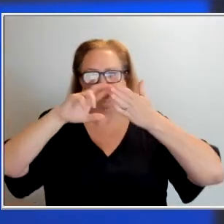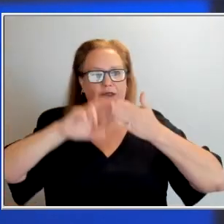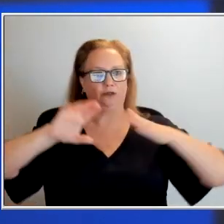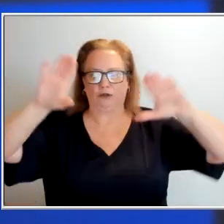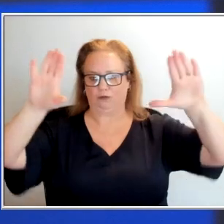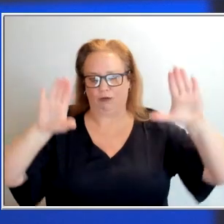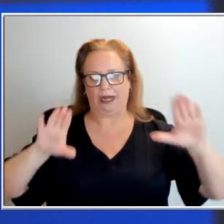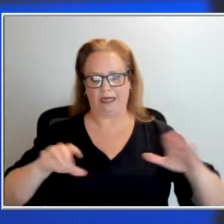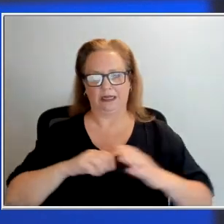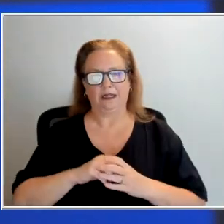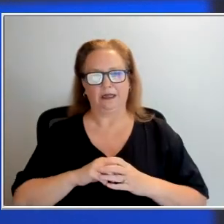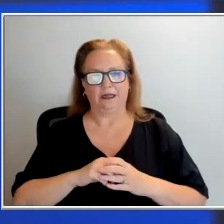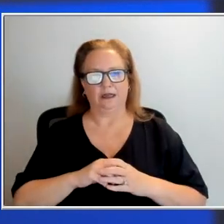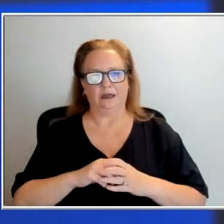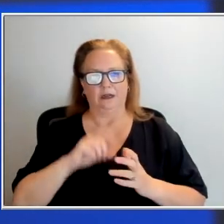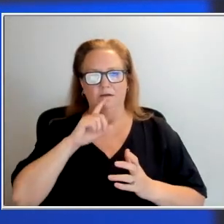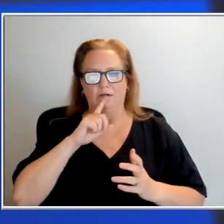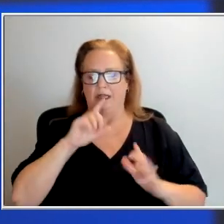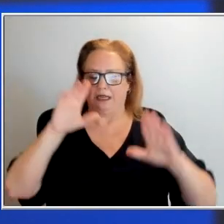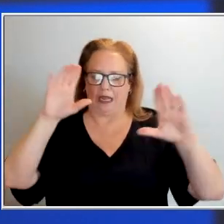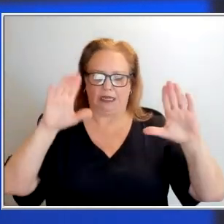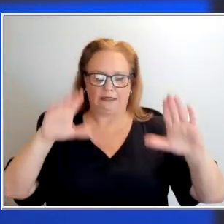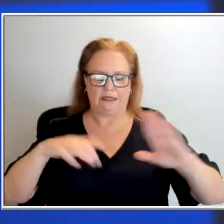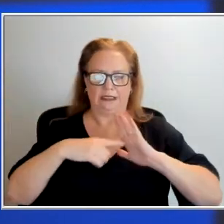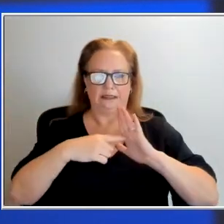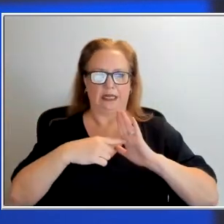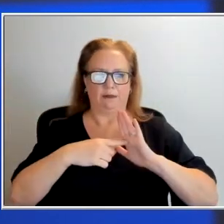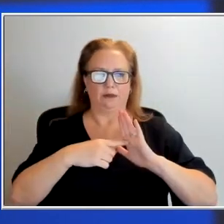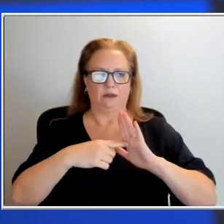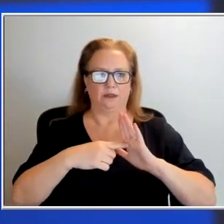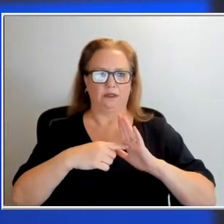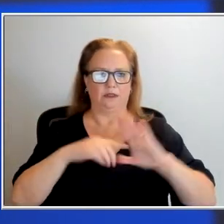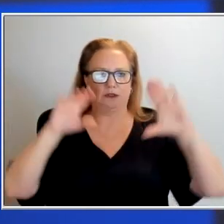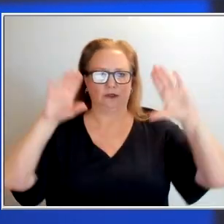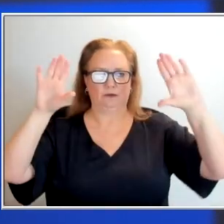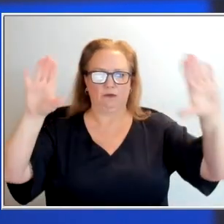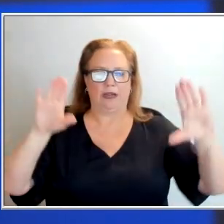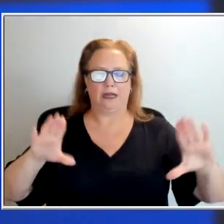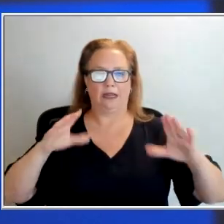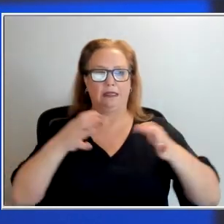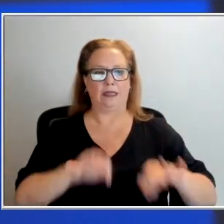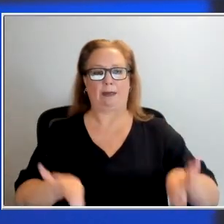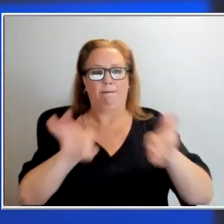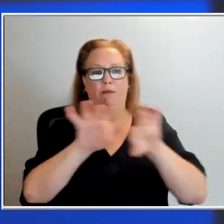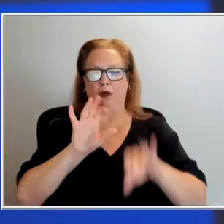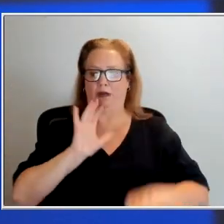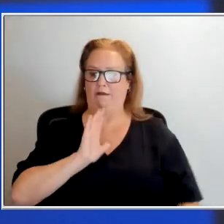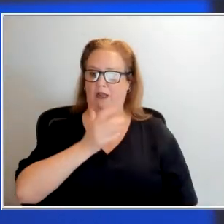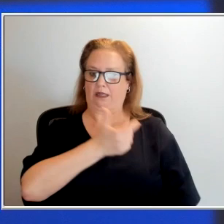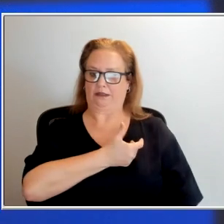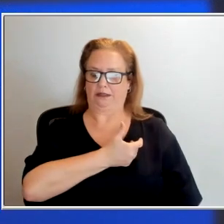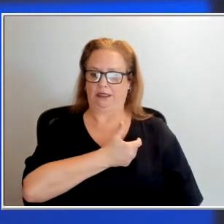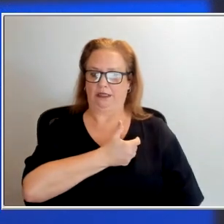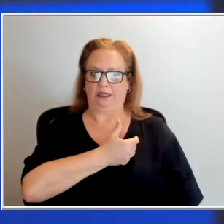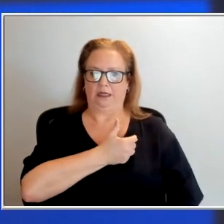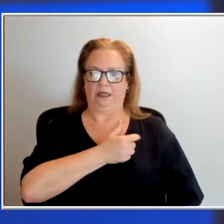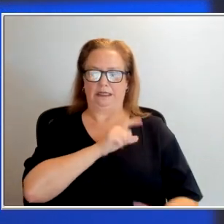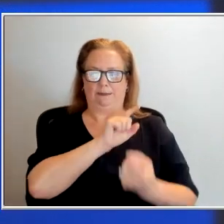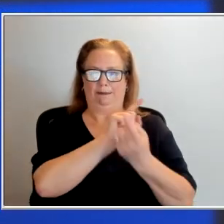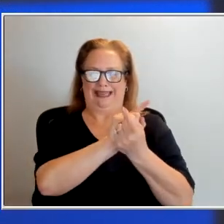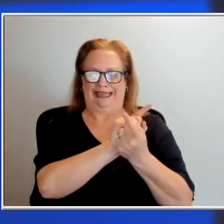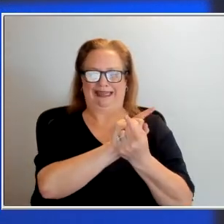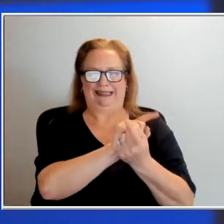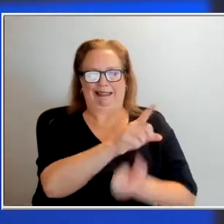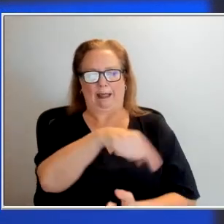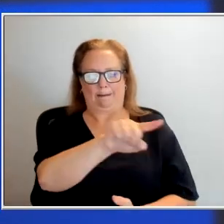we've had some really excellent examples of that here. But I think the importance of us, for me as a provider, is to kind of meet the patient in the space she's in.